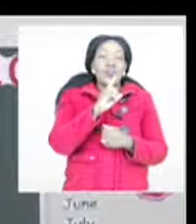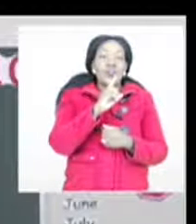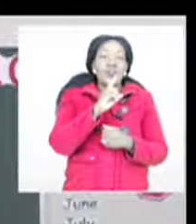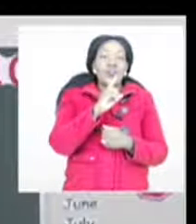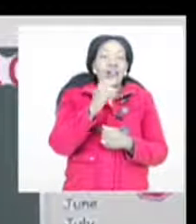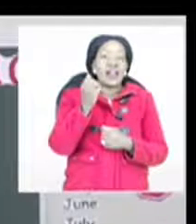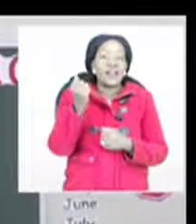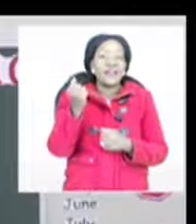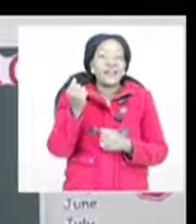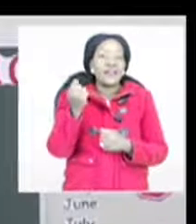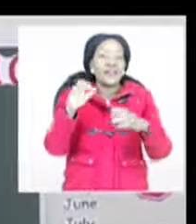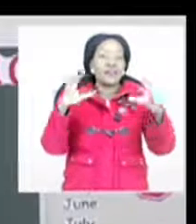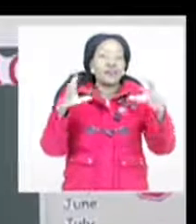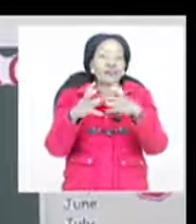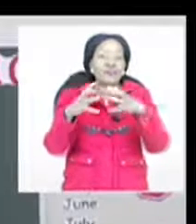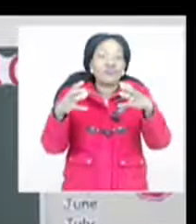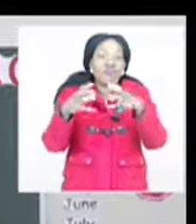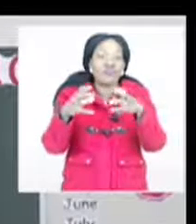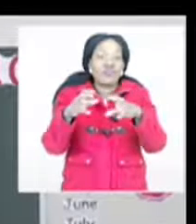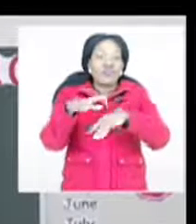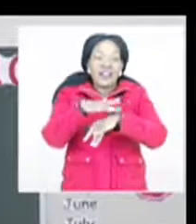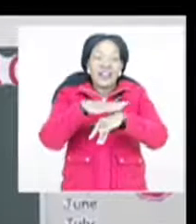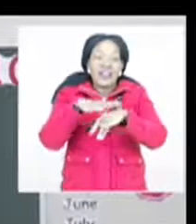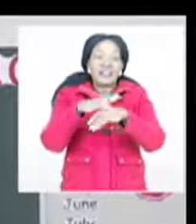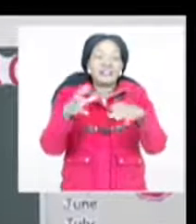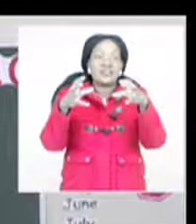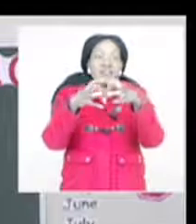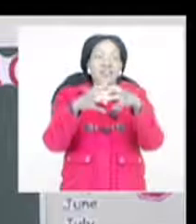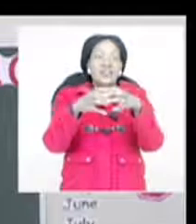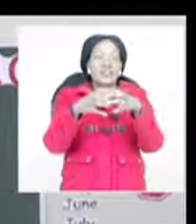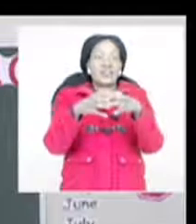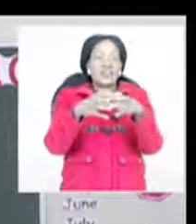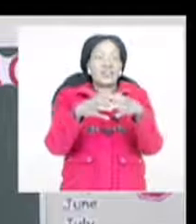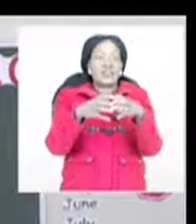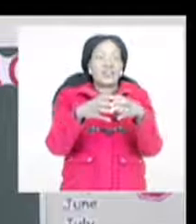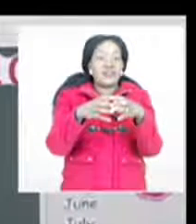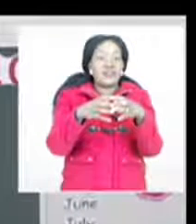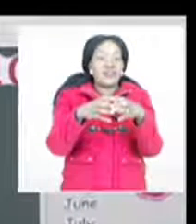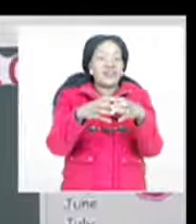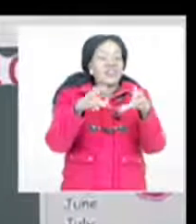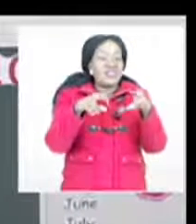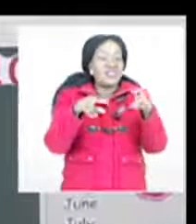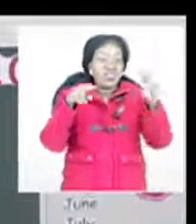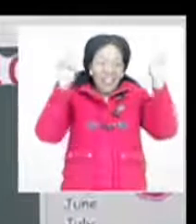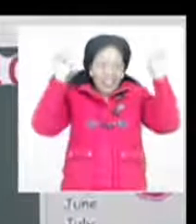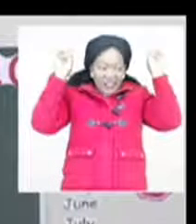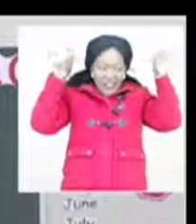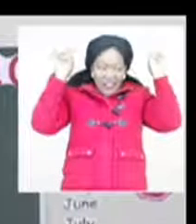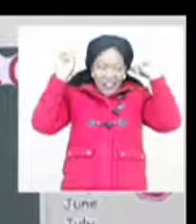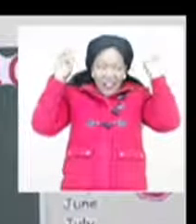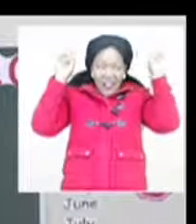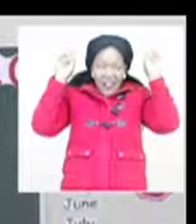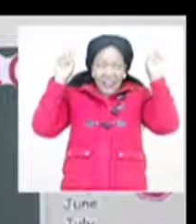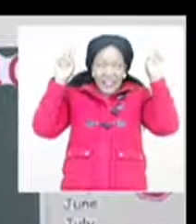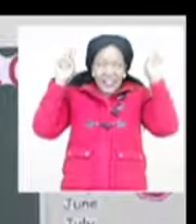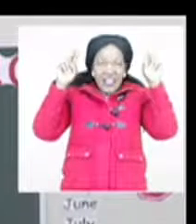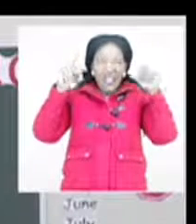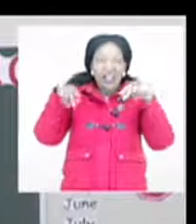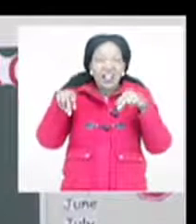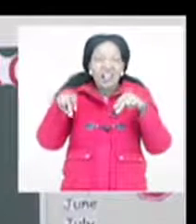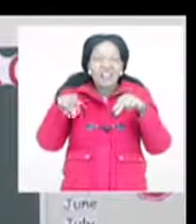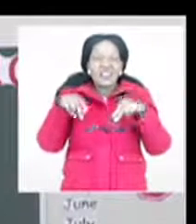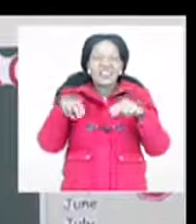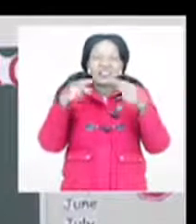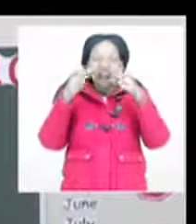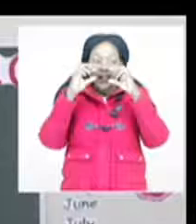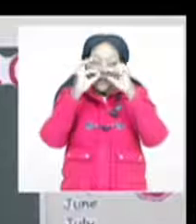I have a group of animals put together. On the one side, I have some rabbits, and on the other side, I have some